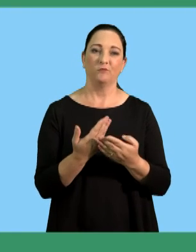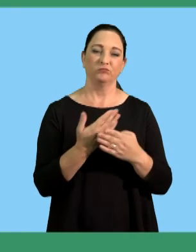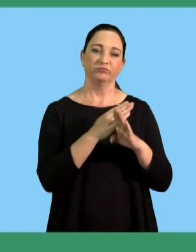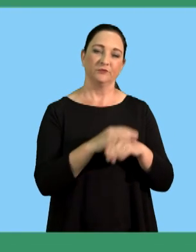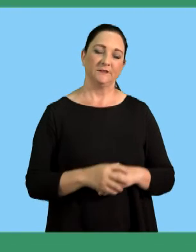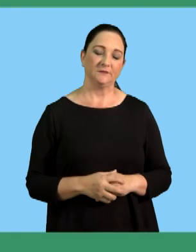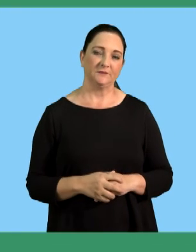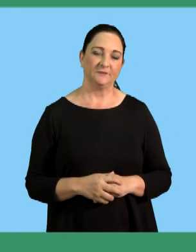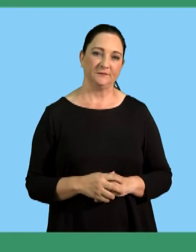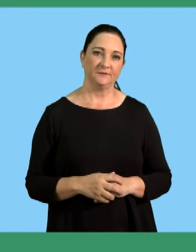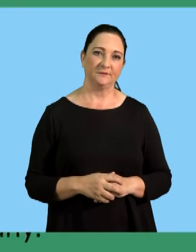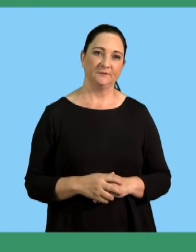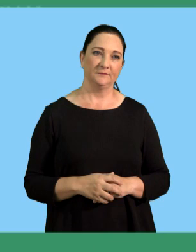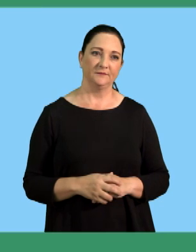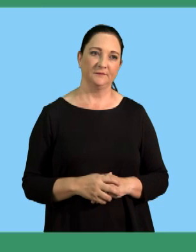Then,